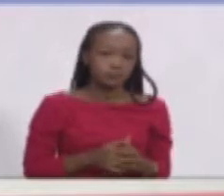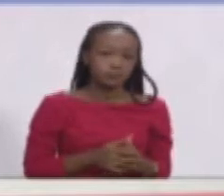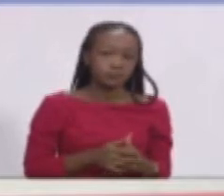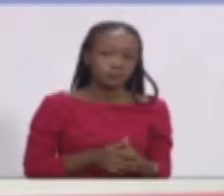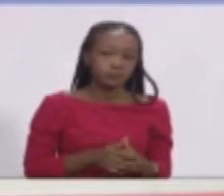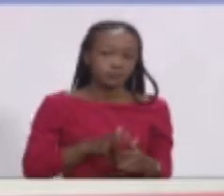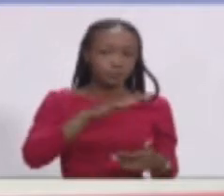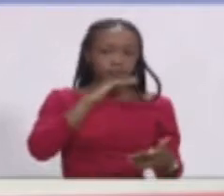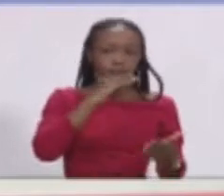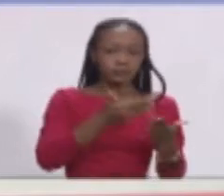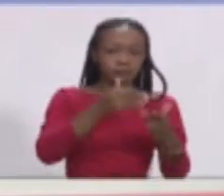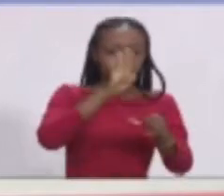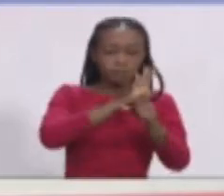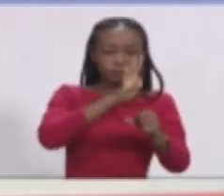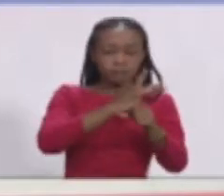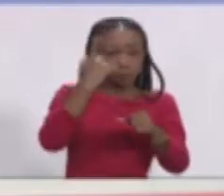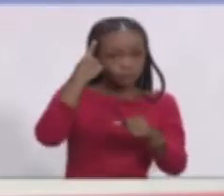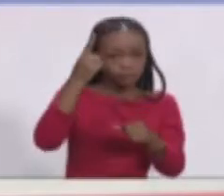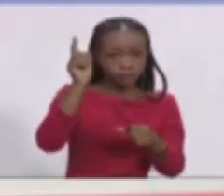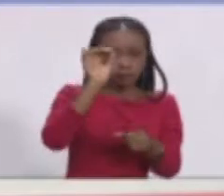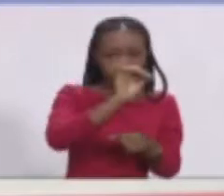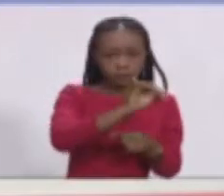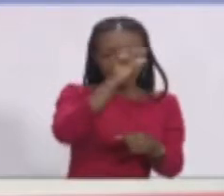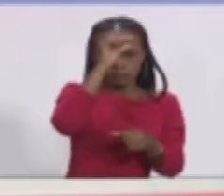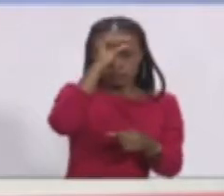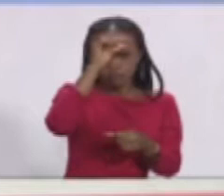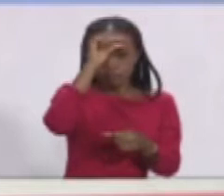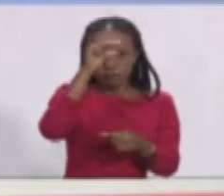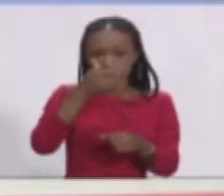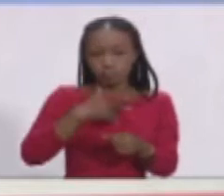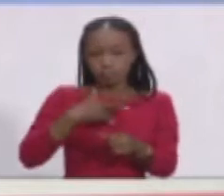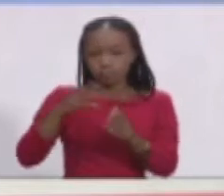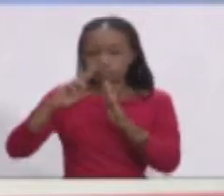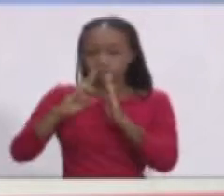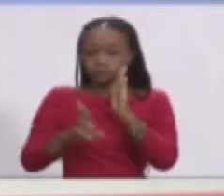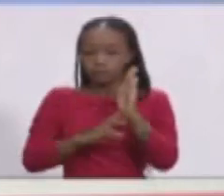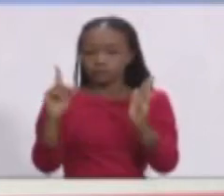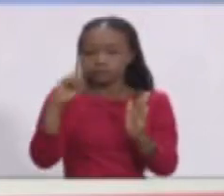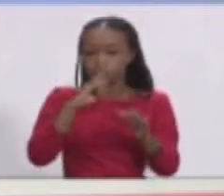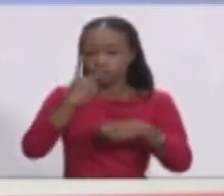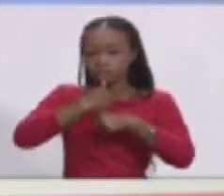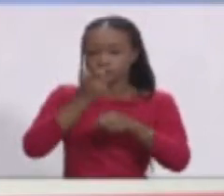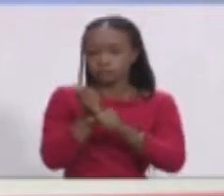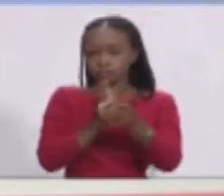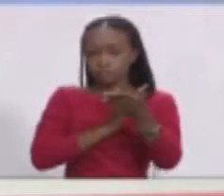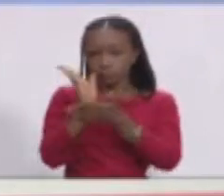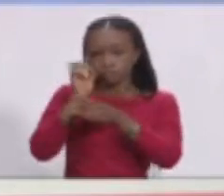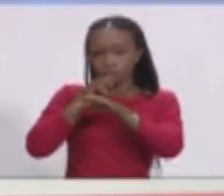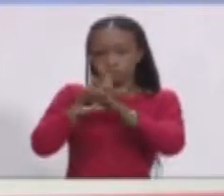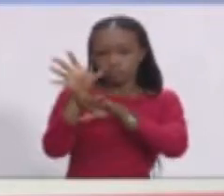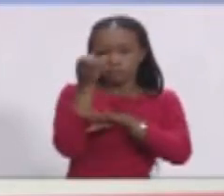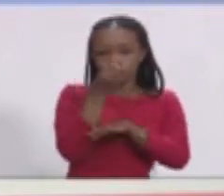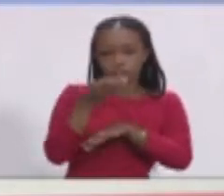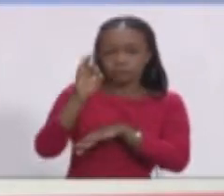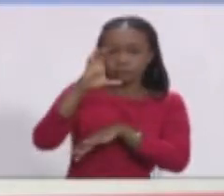All right, thank you very much, Jeff Kayemba, for that. Now, the government has put up a raft of measures to ensure that the spread of the COVID-19